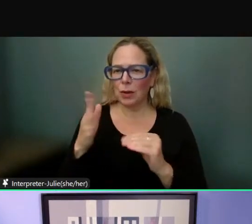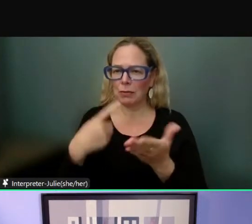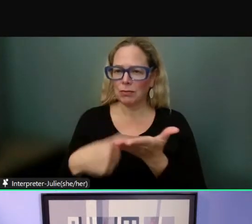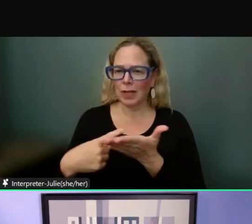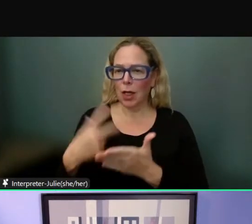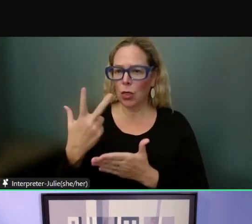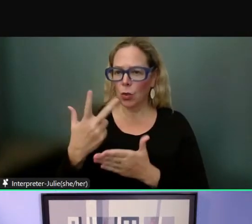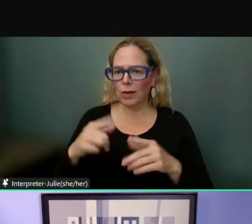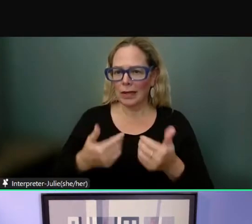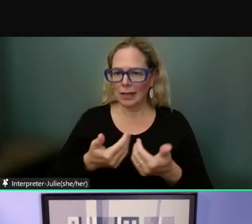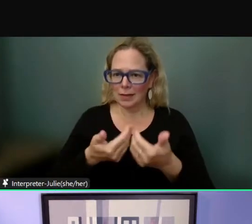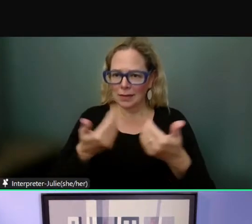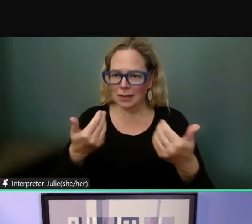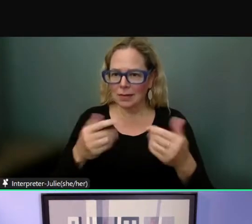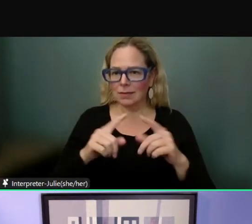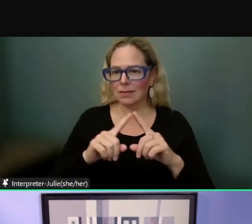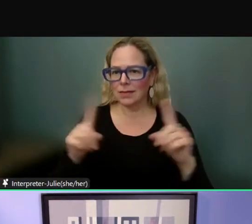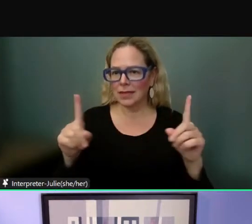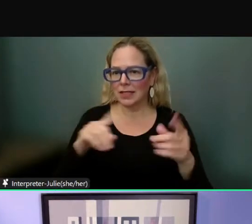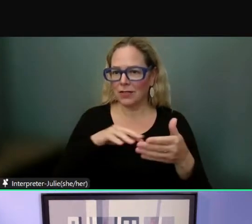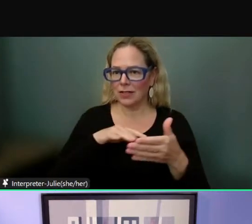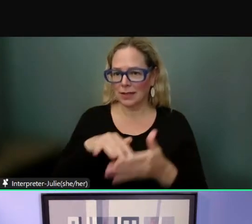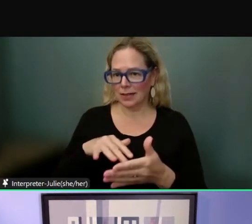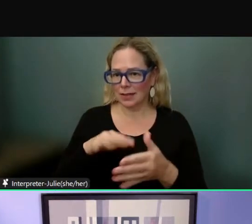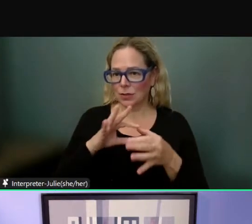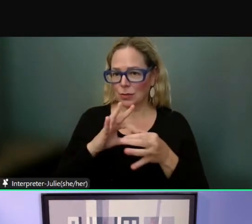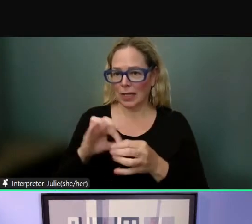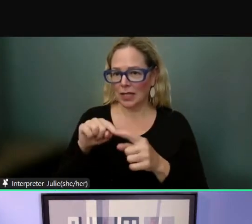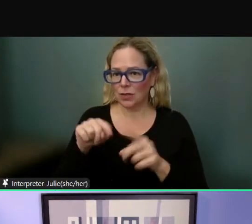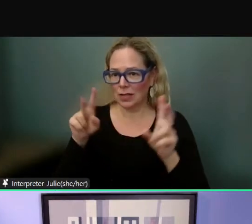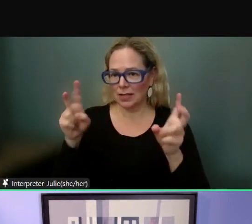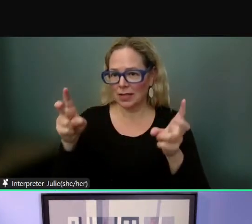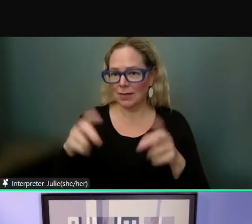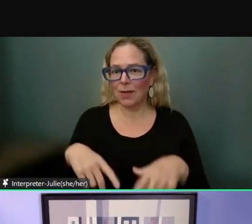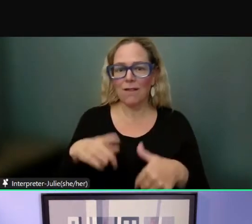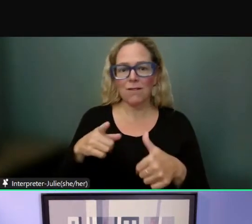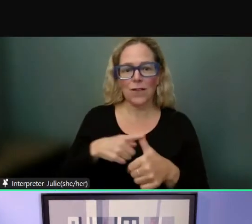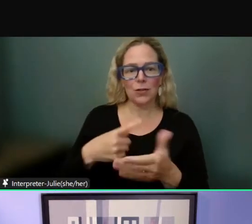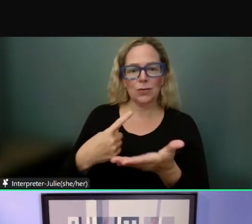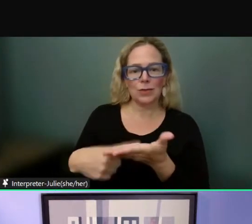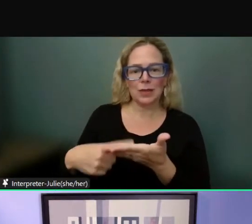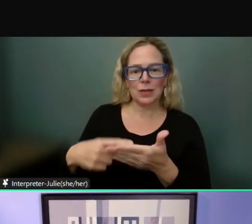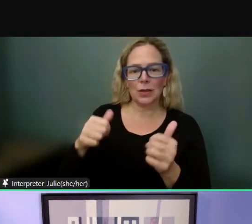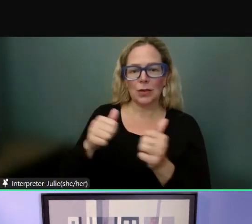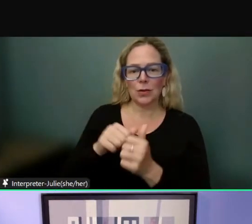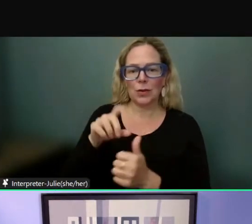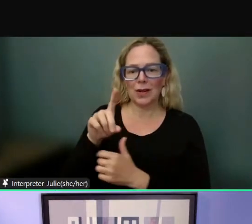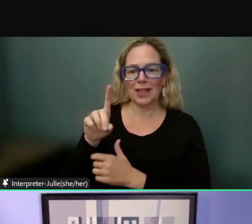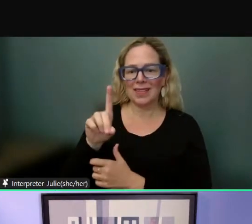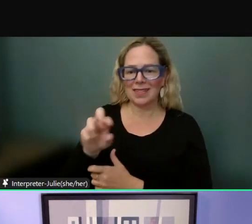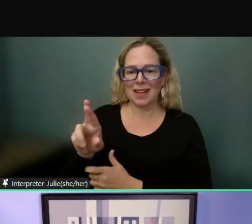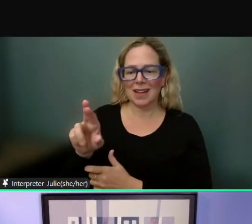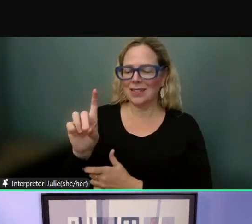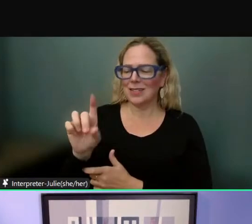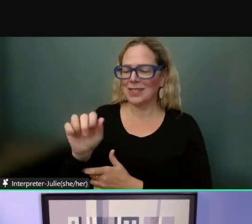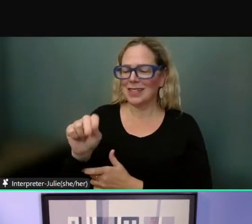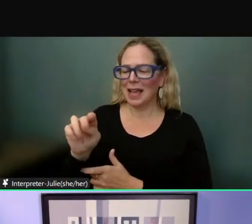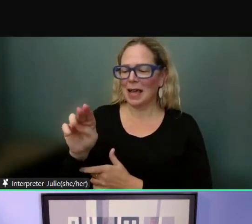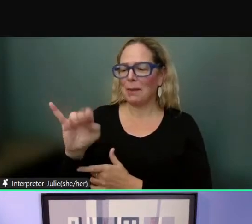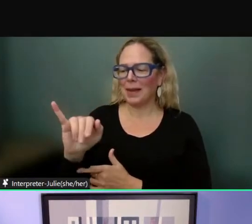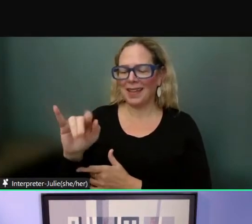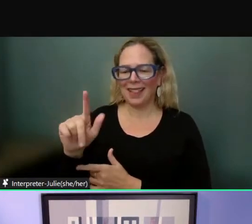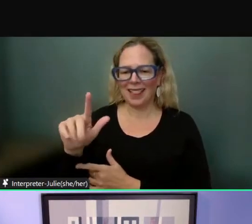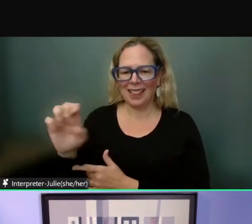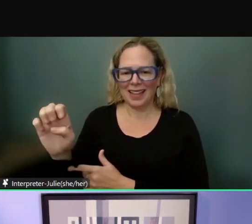that speak to this theme. First, we will hear from Dr. Danby Lee at the University of Washington, followed